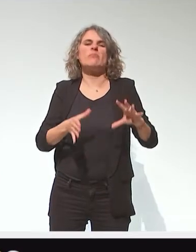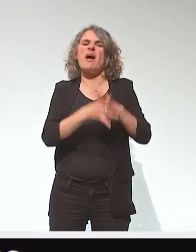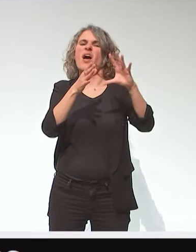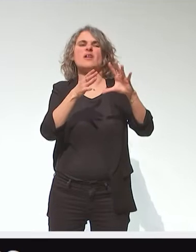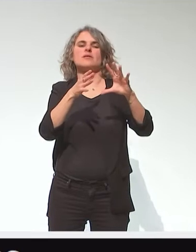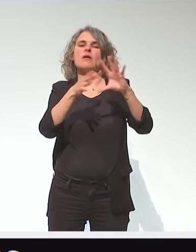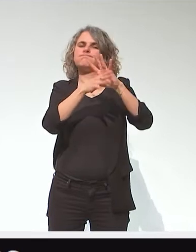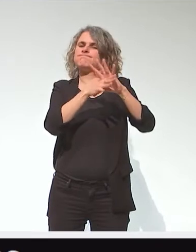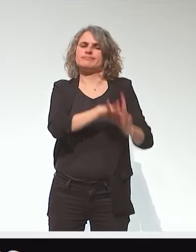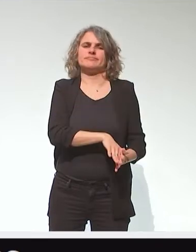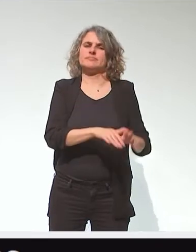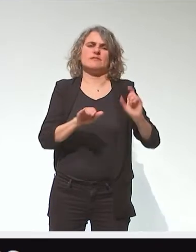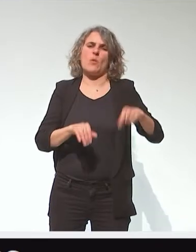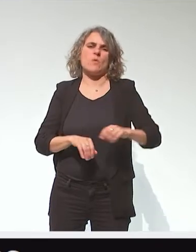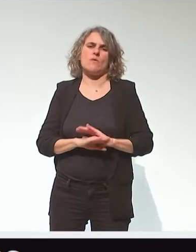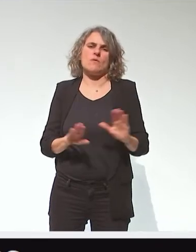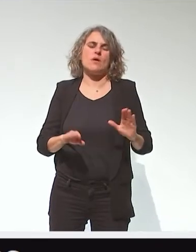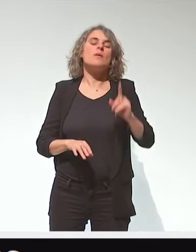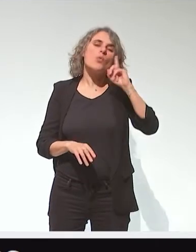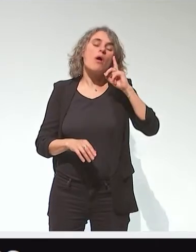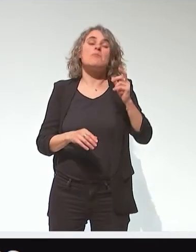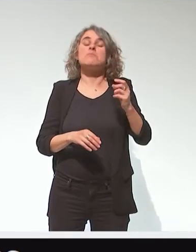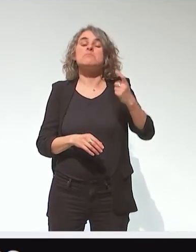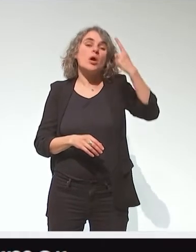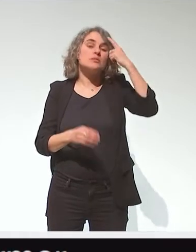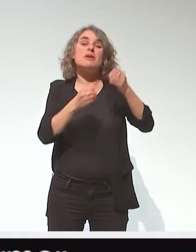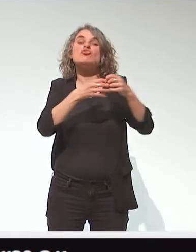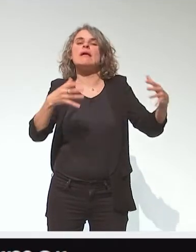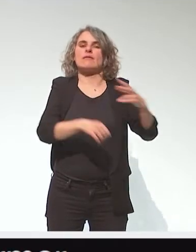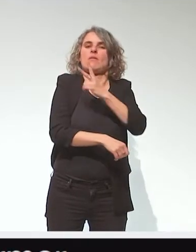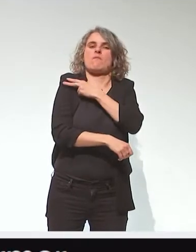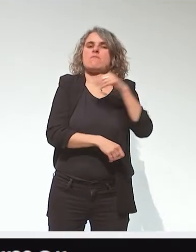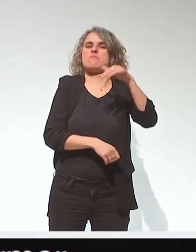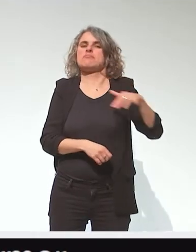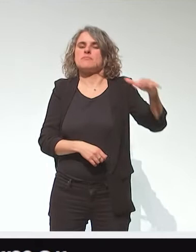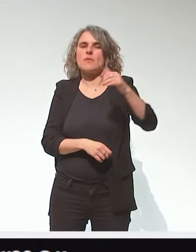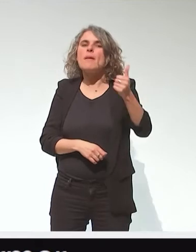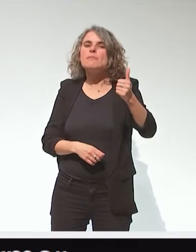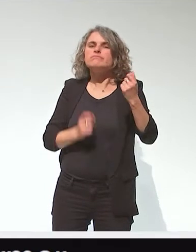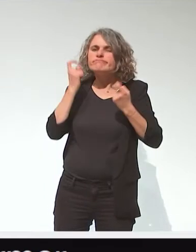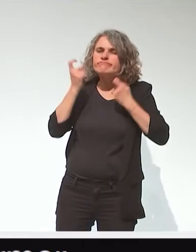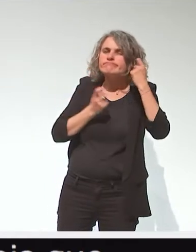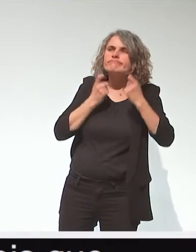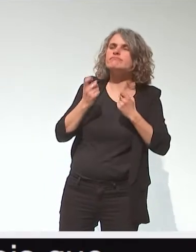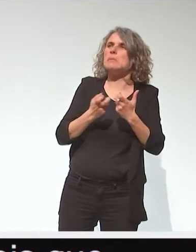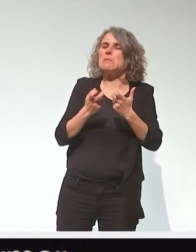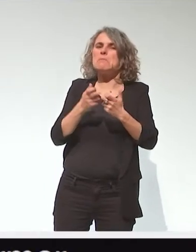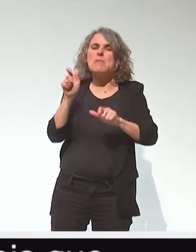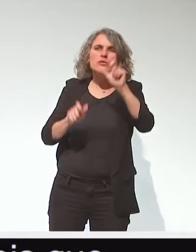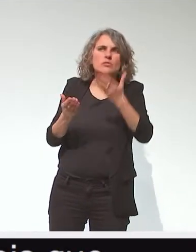more information. We need to break up stereotypes. I think a number of employers haven't possibly thought very much